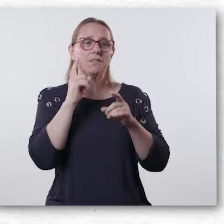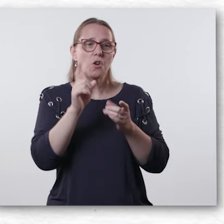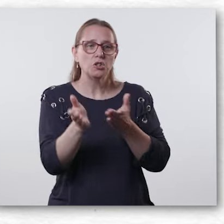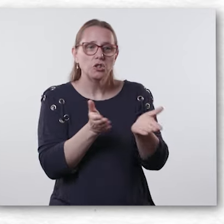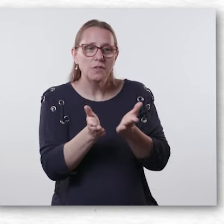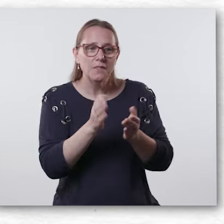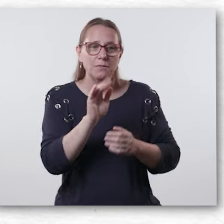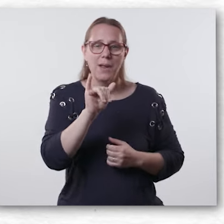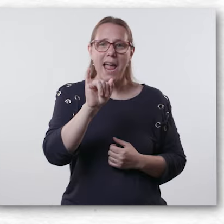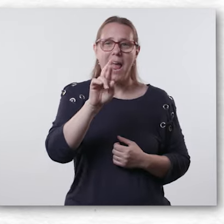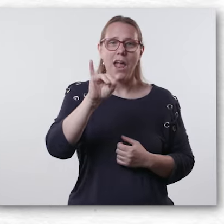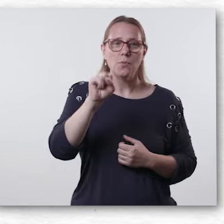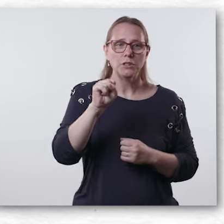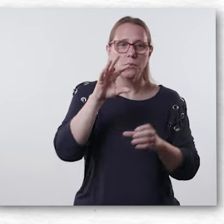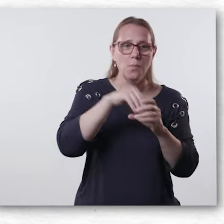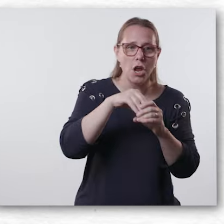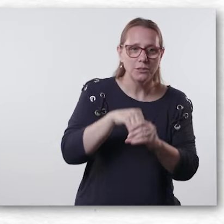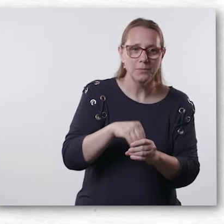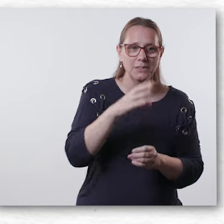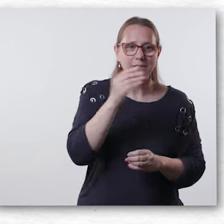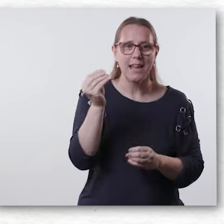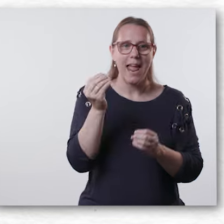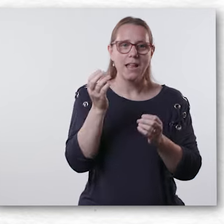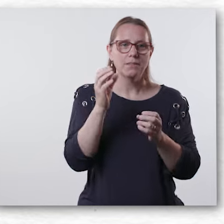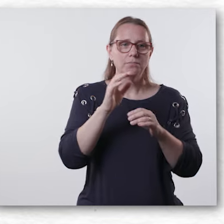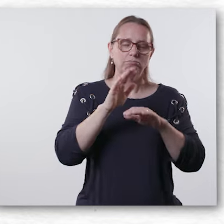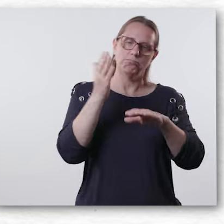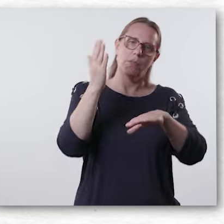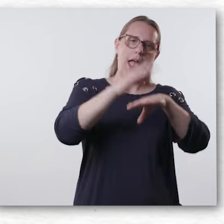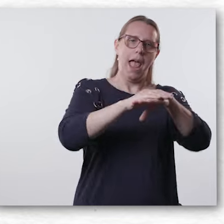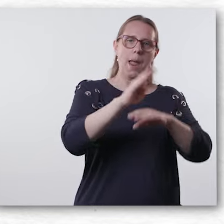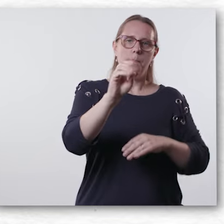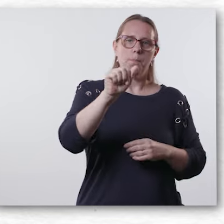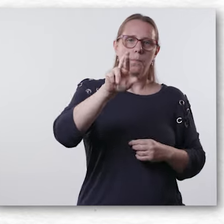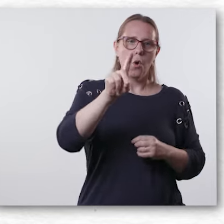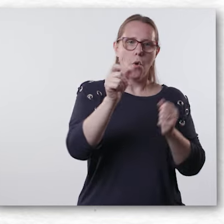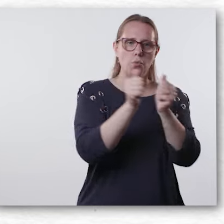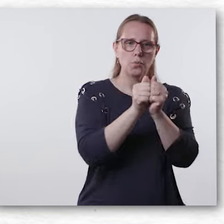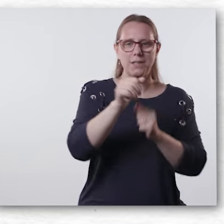services by IRIS participants, and onboard with FEAs.